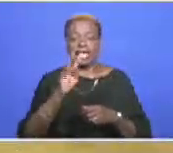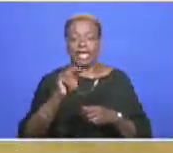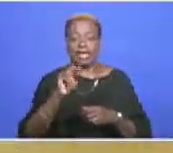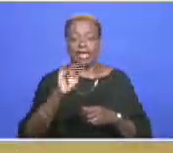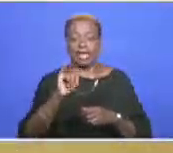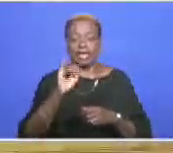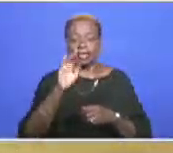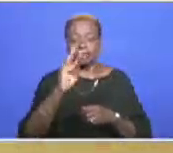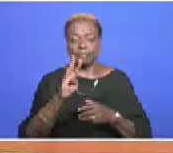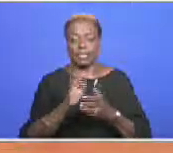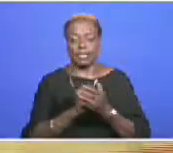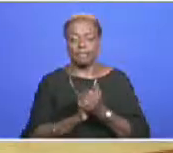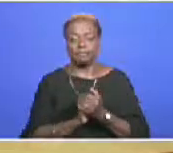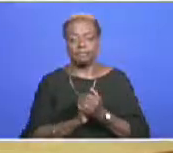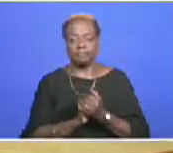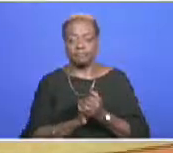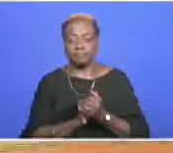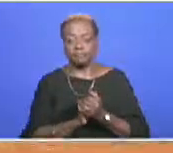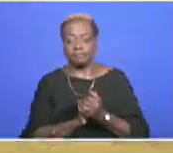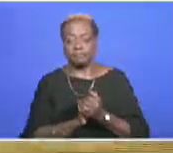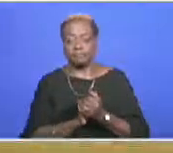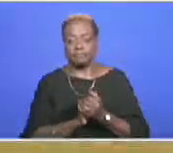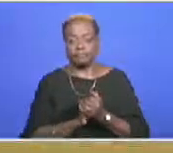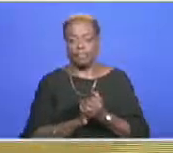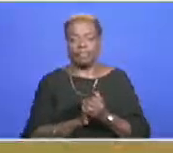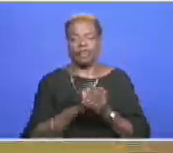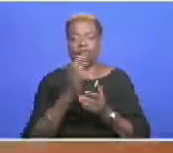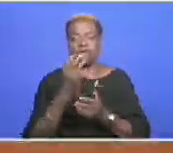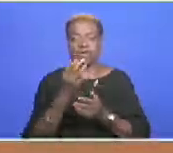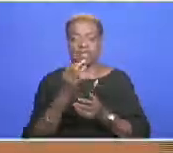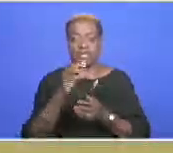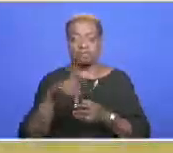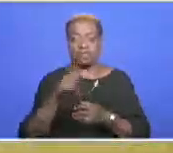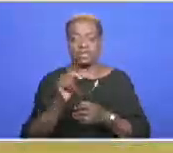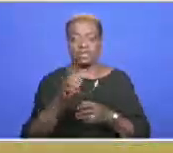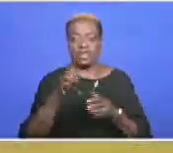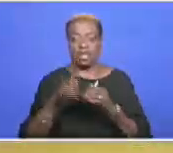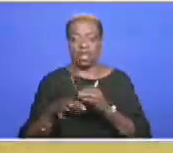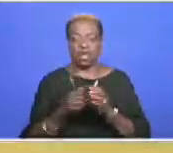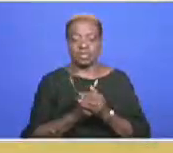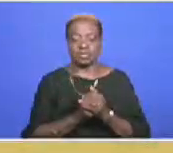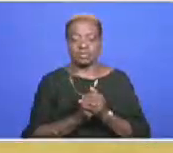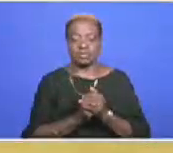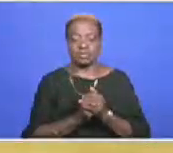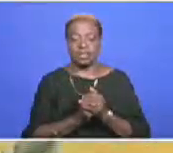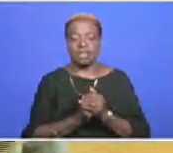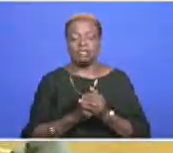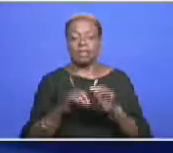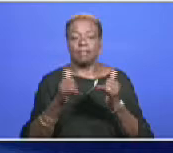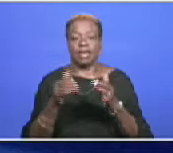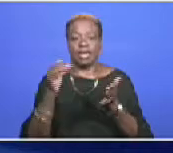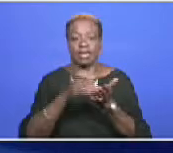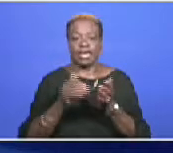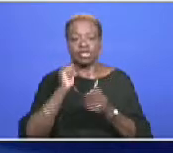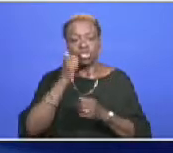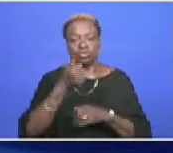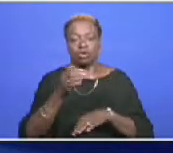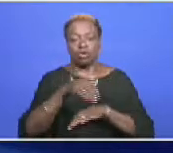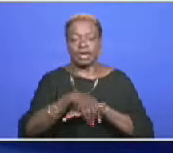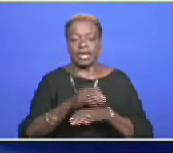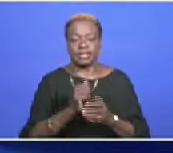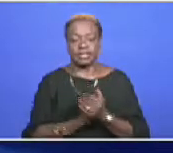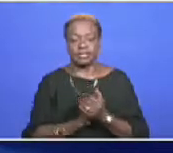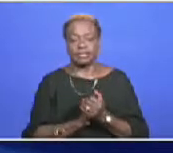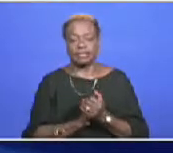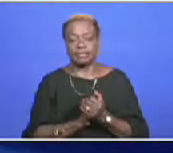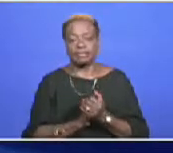side-high 13 points in the win. Kenrico Lightbourne a game-high 14 in the loss. League play picking back up again tomorrow night. The Jeff